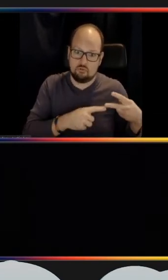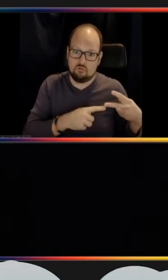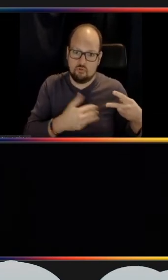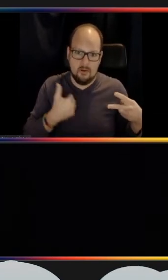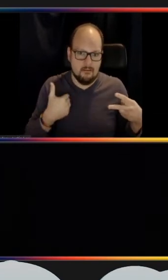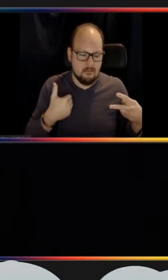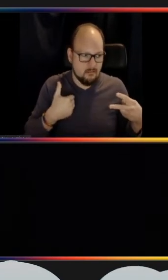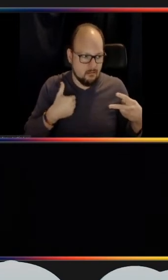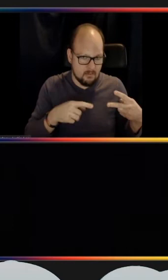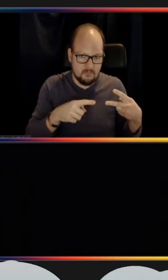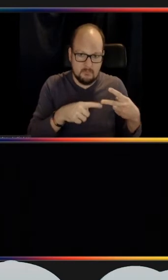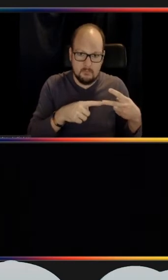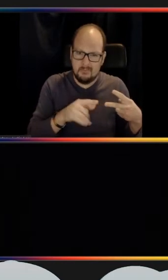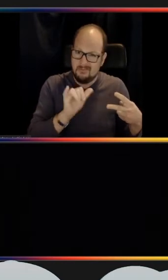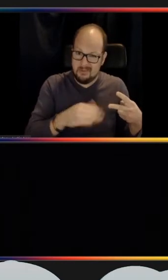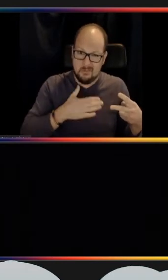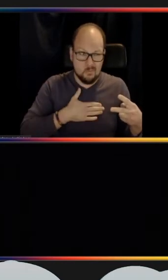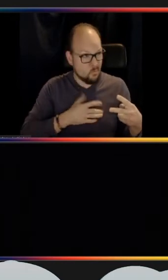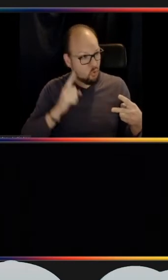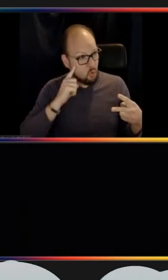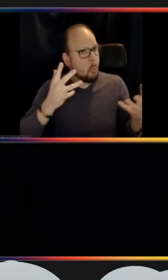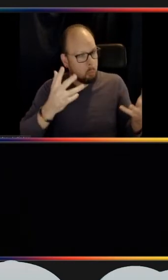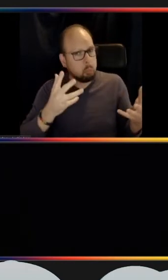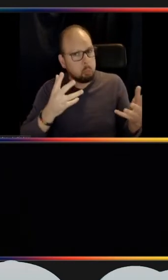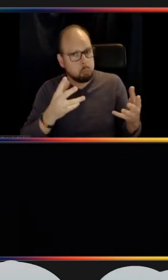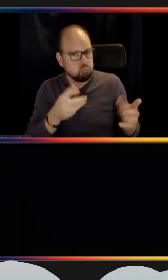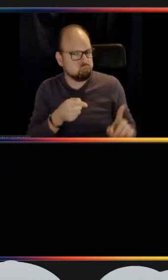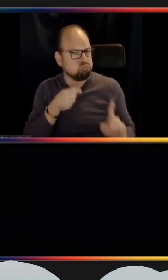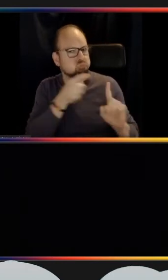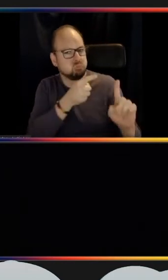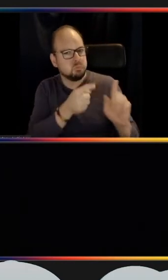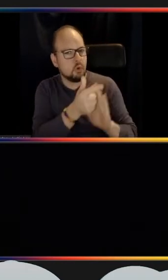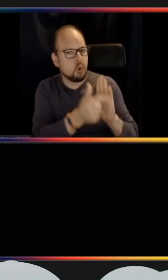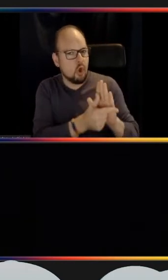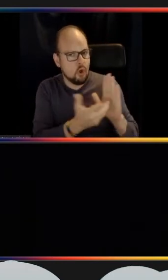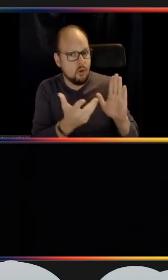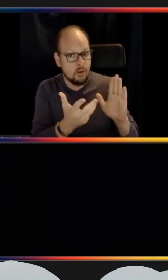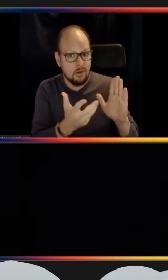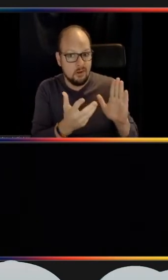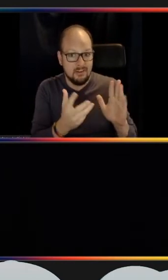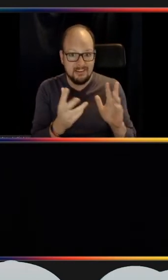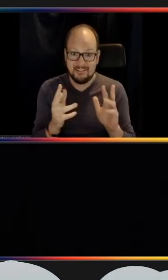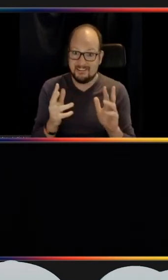and my plan B had always been law. So thank God I got the show.